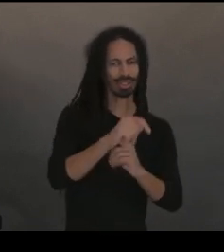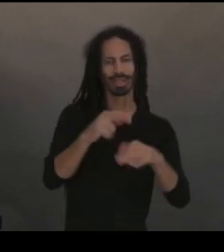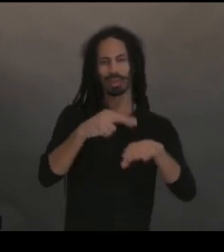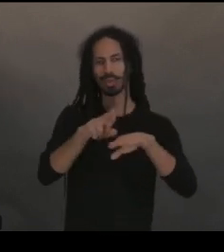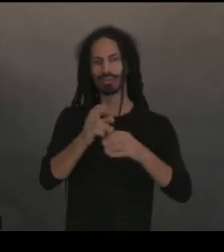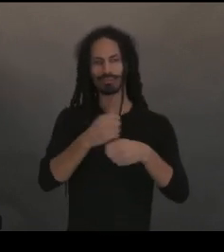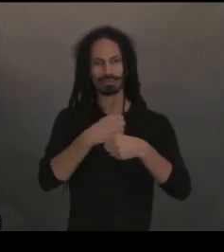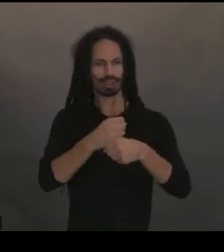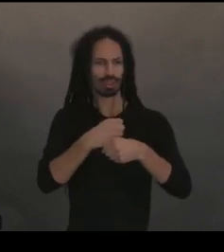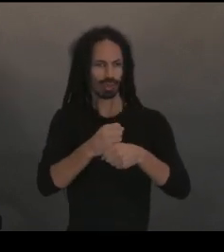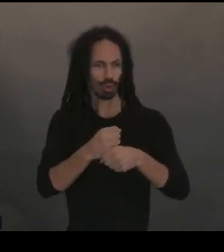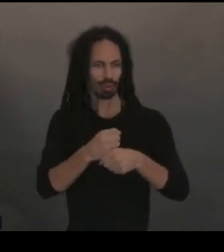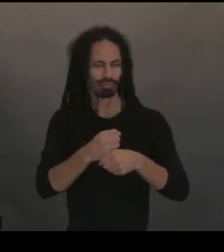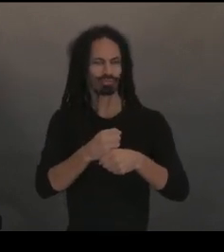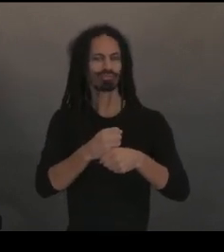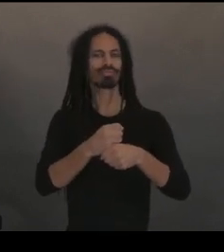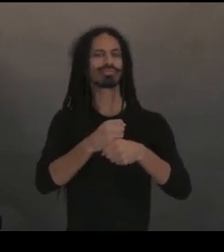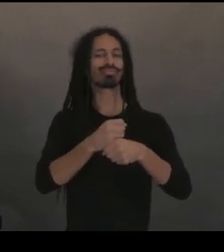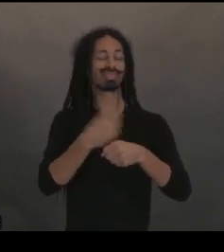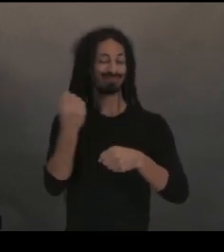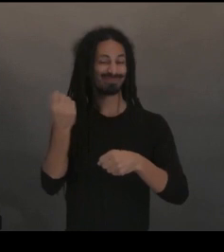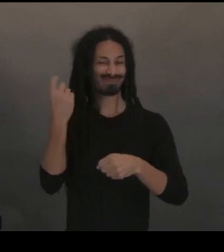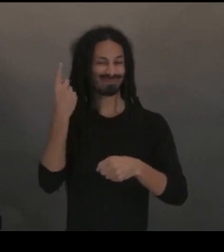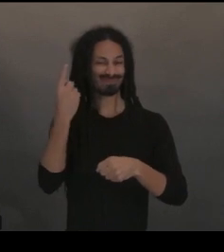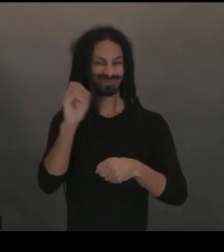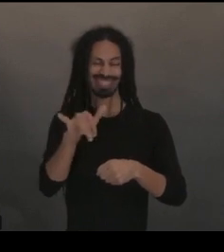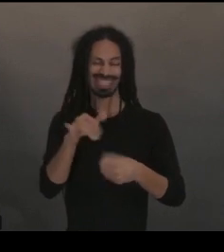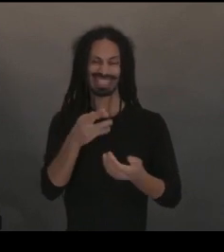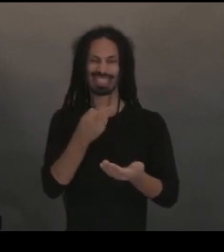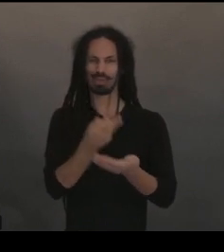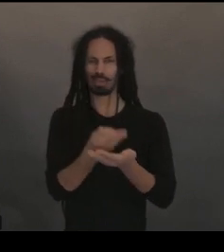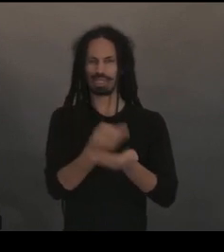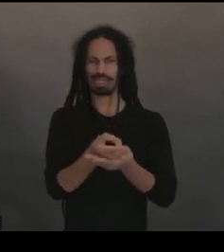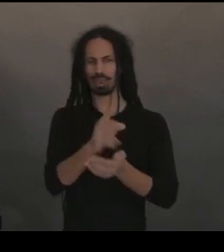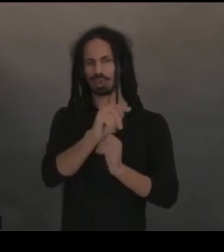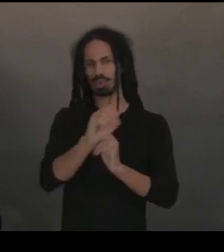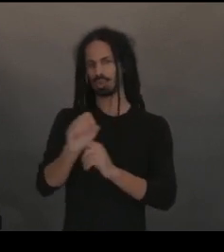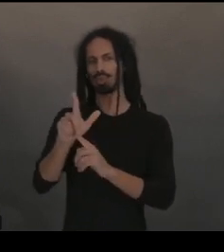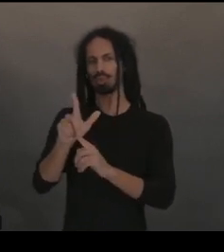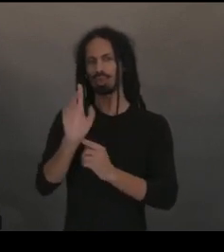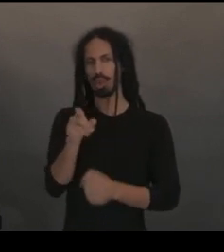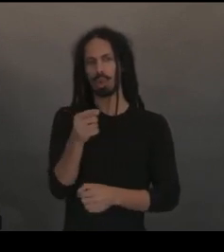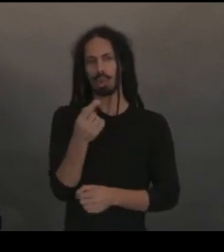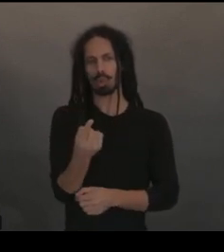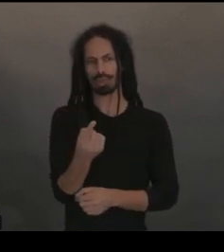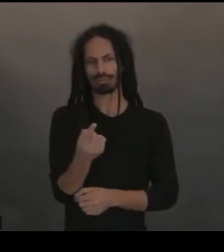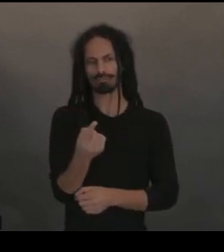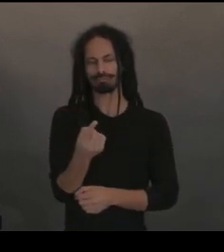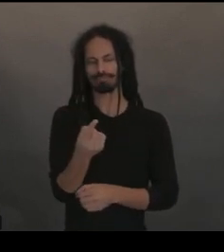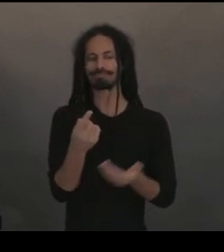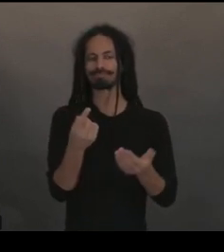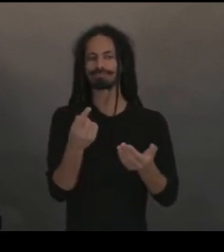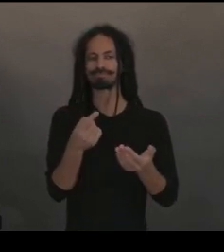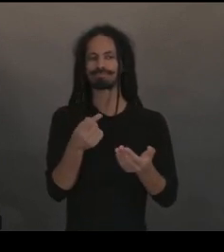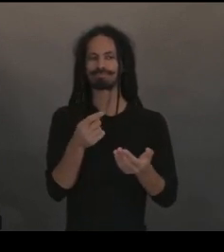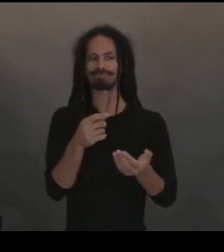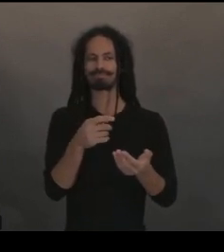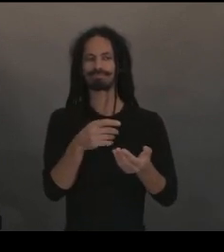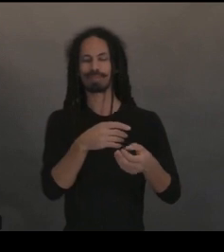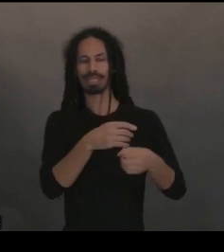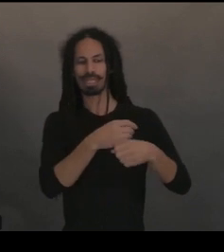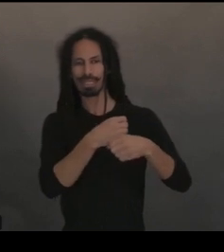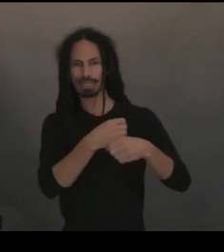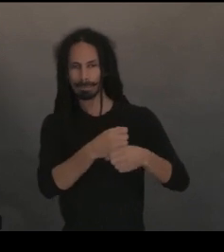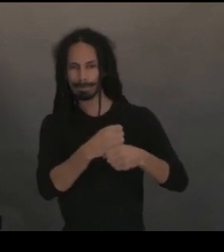keep in mind that it is a tool. So the citations and references it produces will only be as